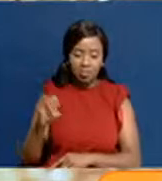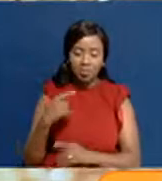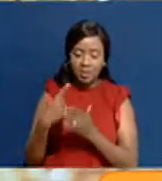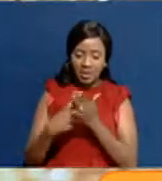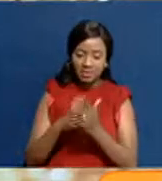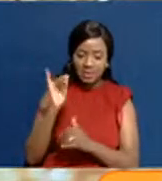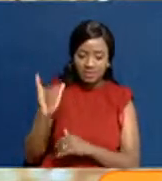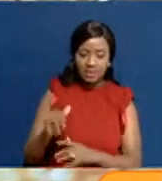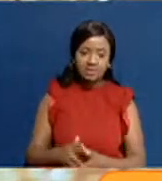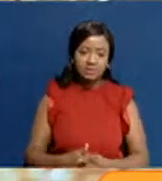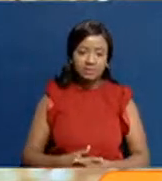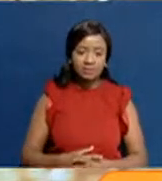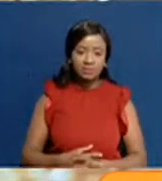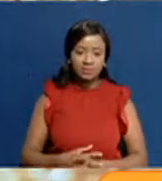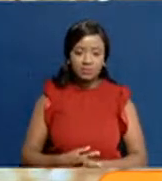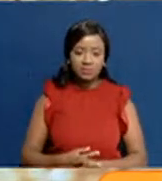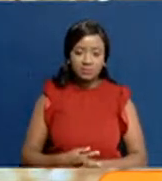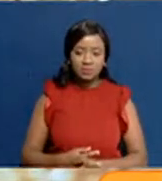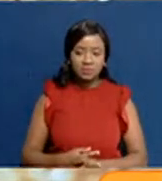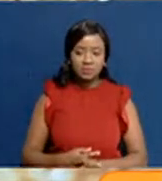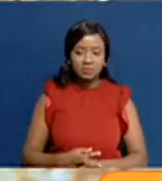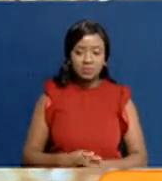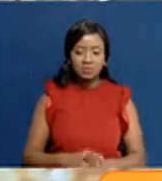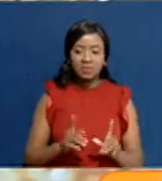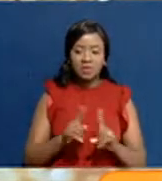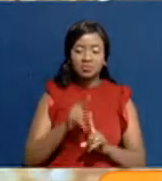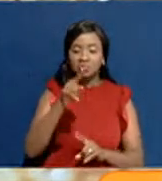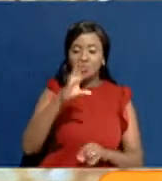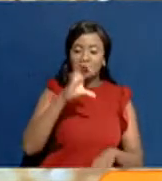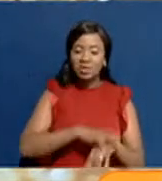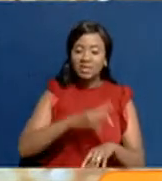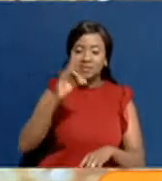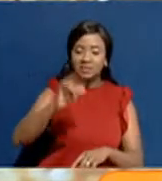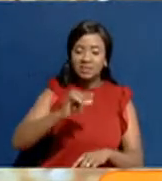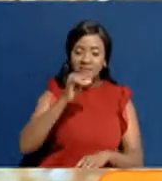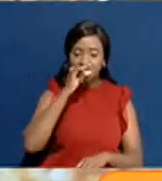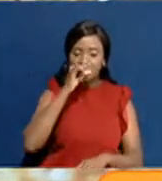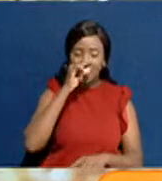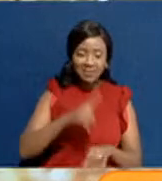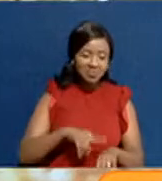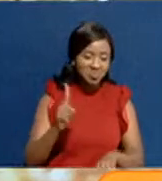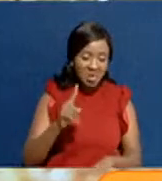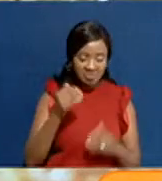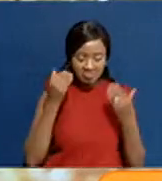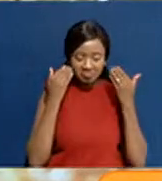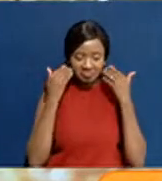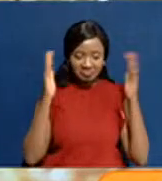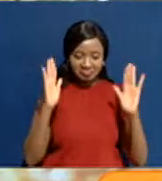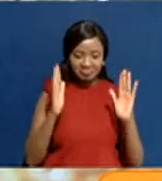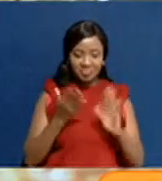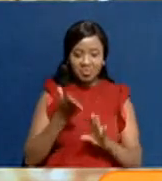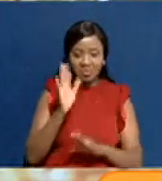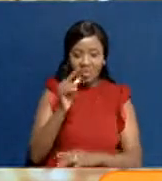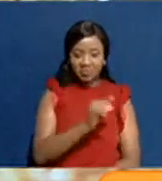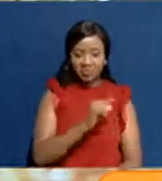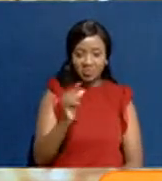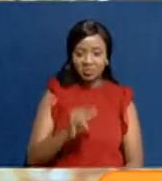fuel. And just when are you going to get cheaper gas? Not sure. We'll be